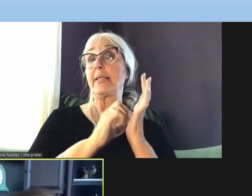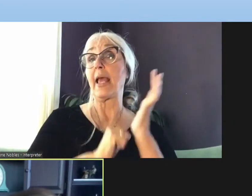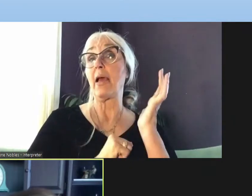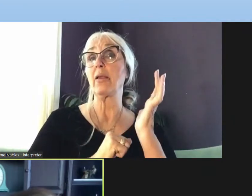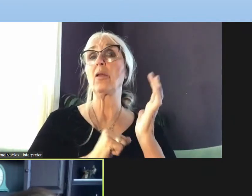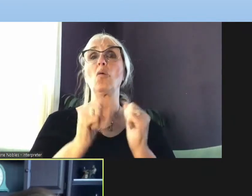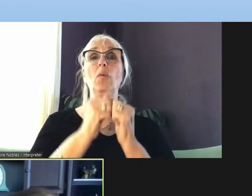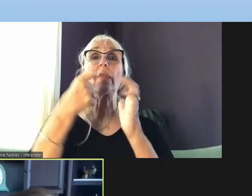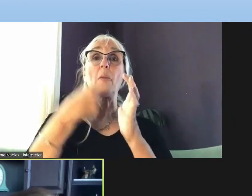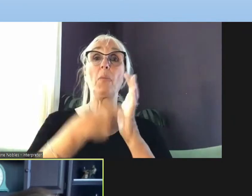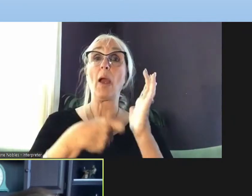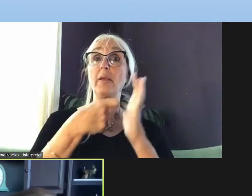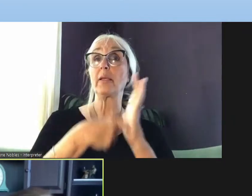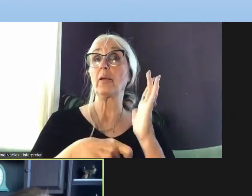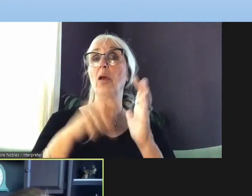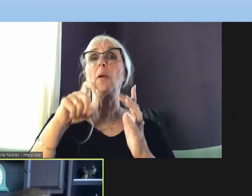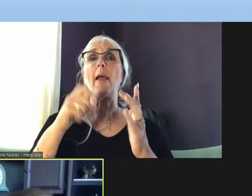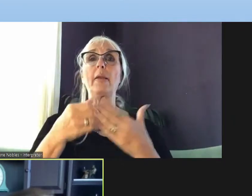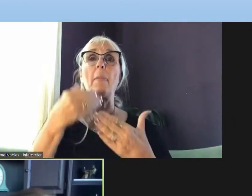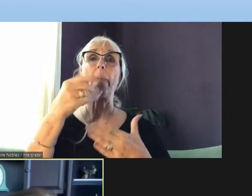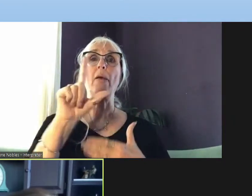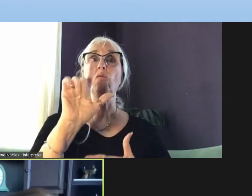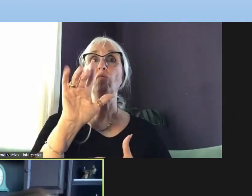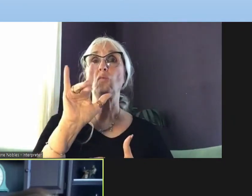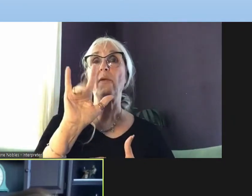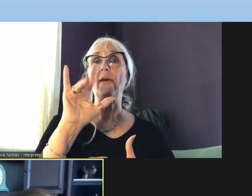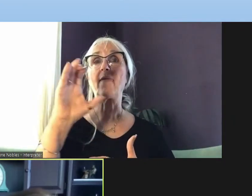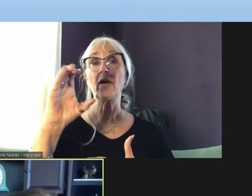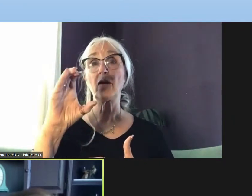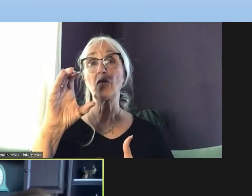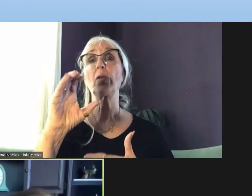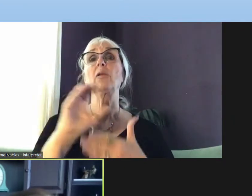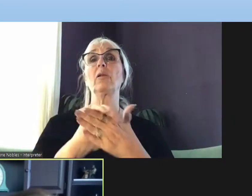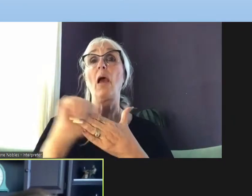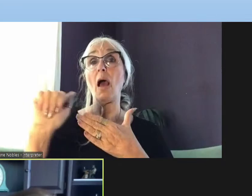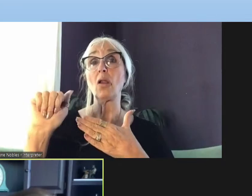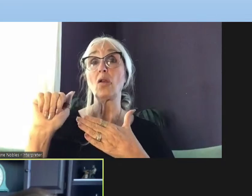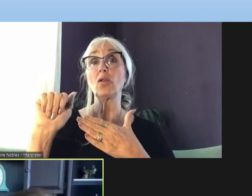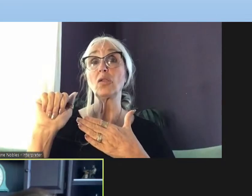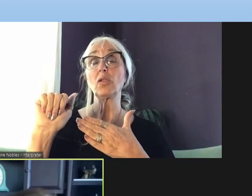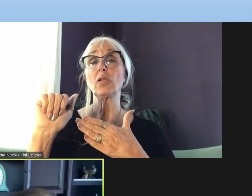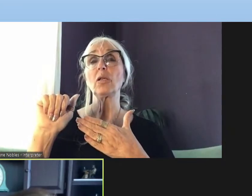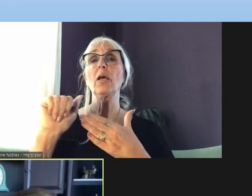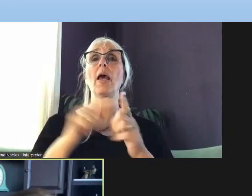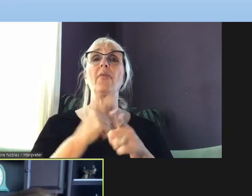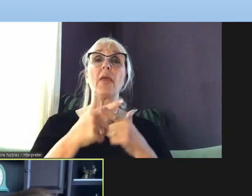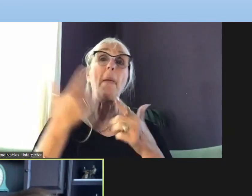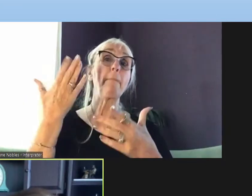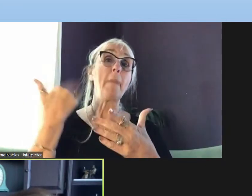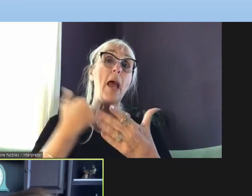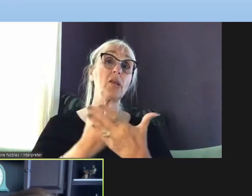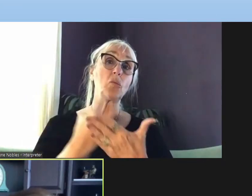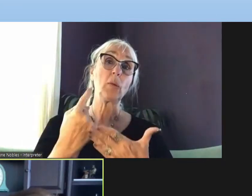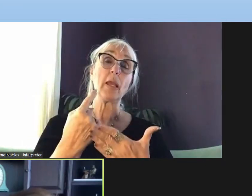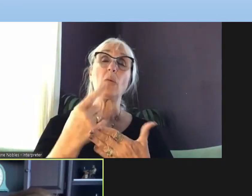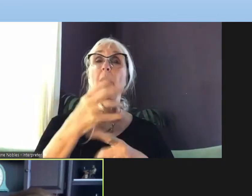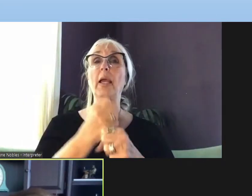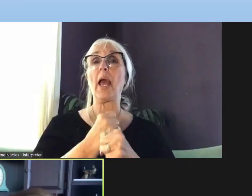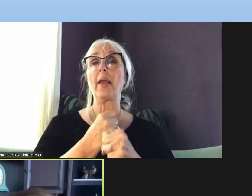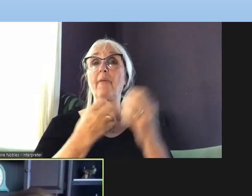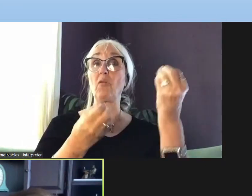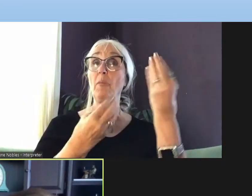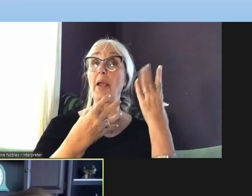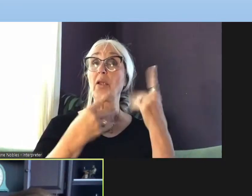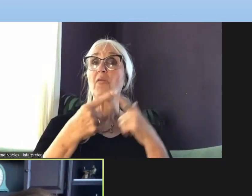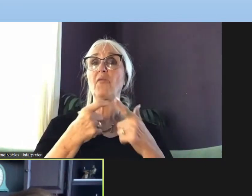pricing, we have to purchase a minimum of $2,500. And we also, this past week, received notification from our vendor